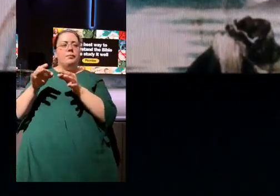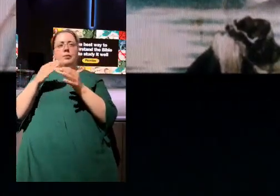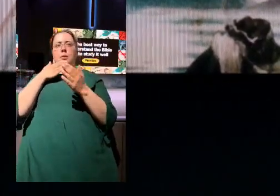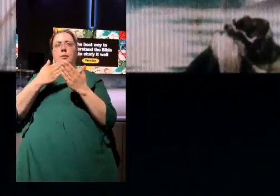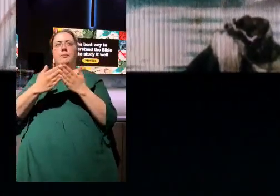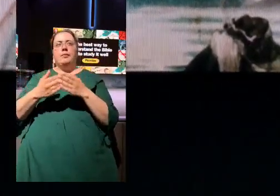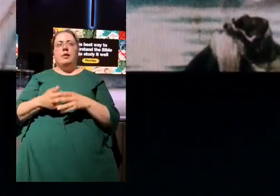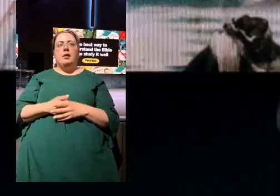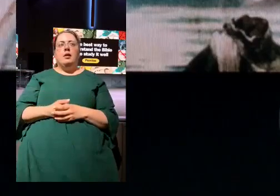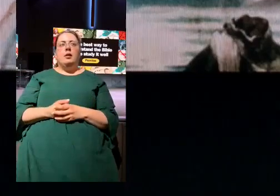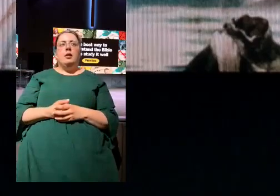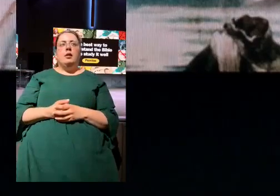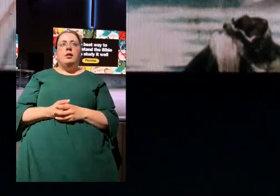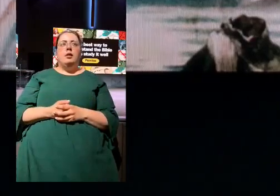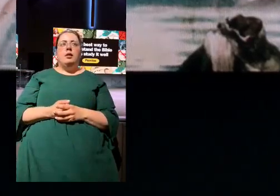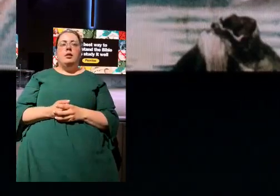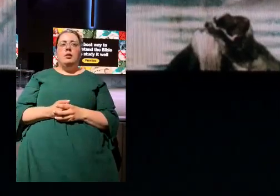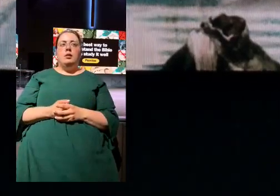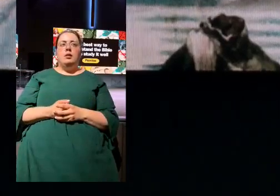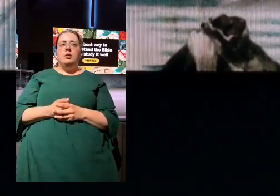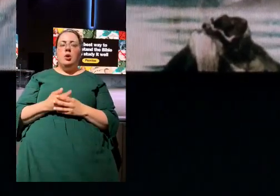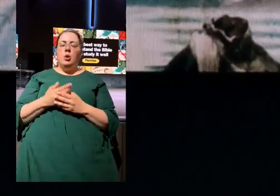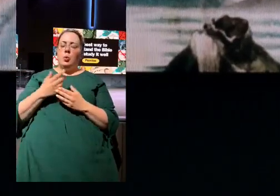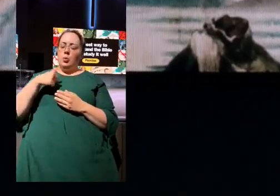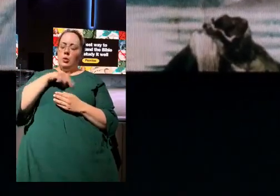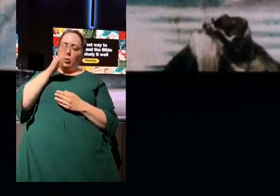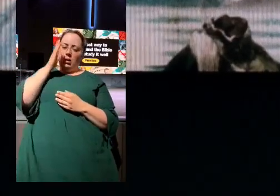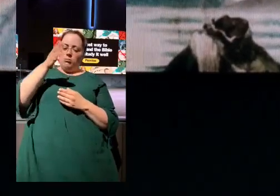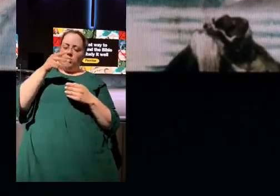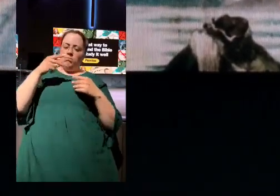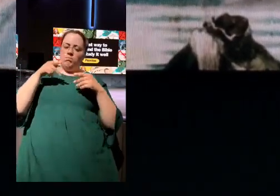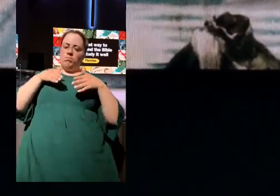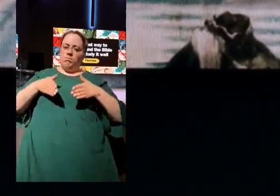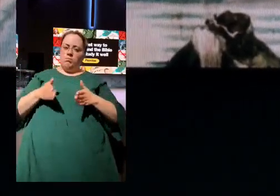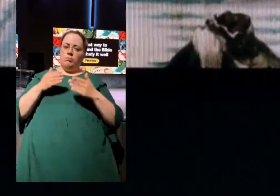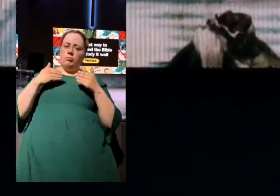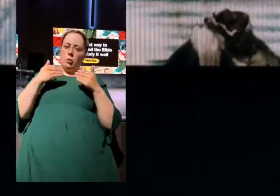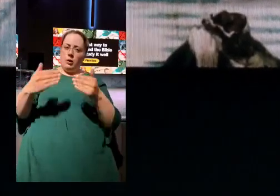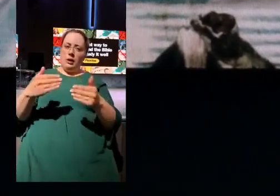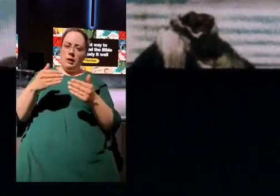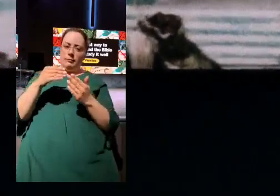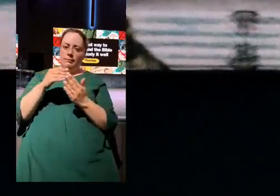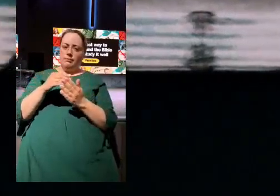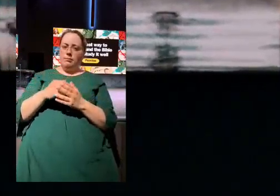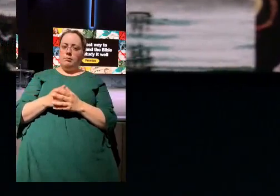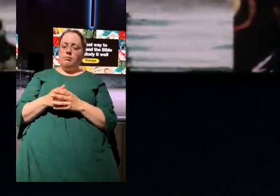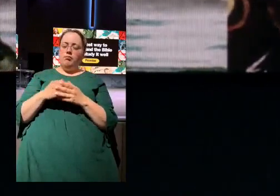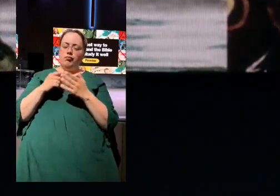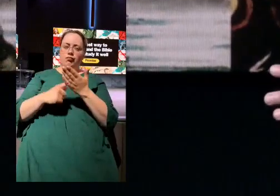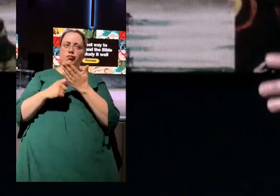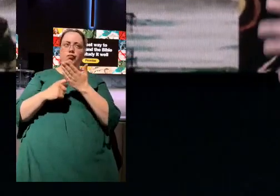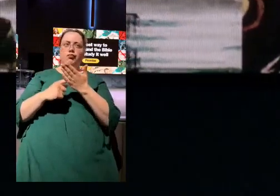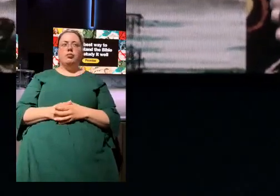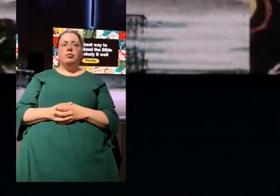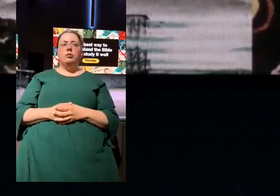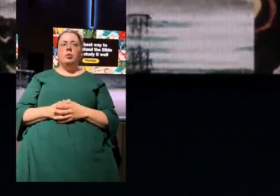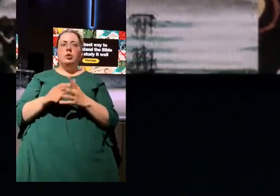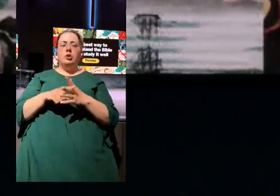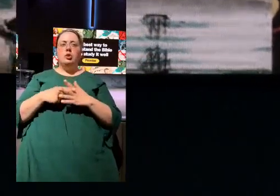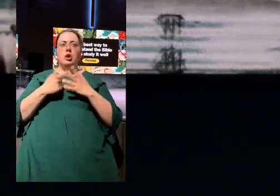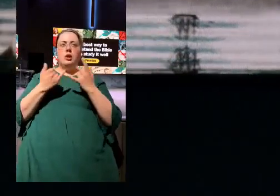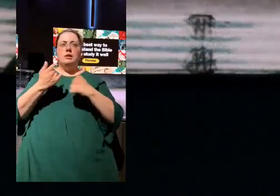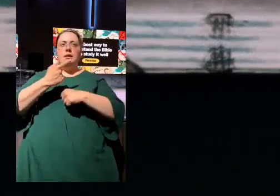go. So we're going to enter into this today. Simple topics that we'll cover over the next 5 weeks. But we're going to start today by looking